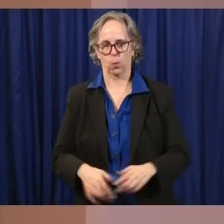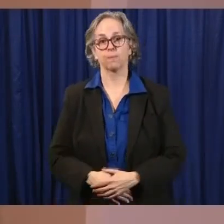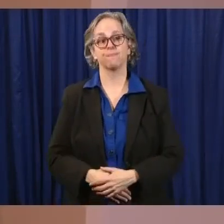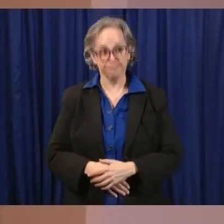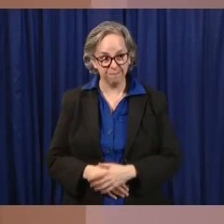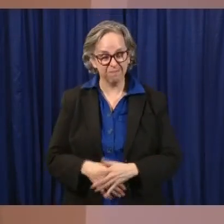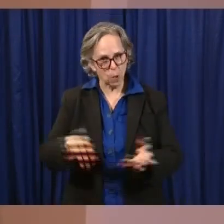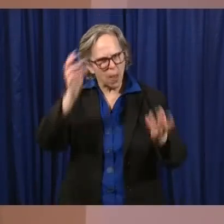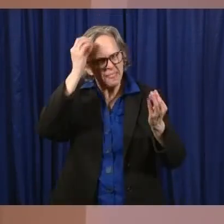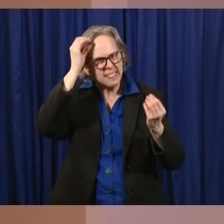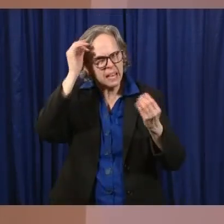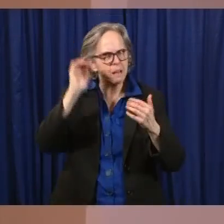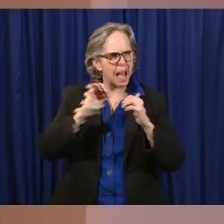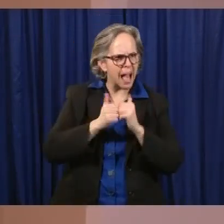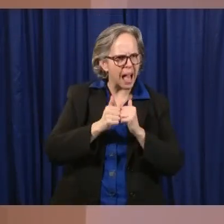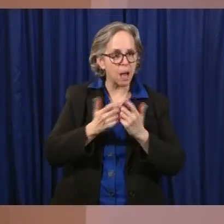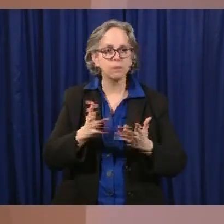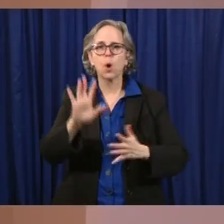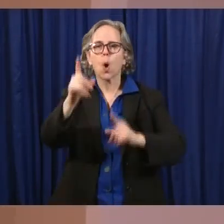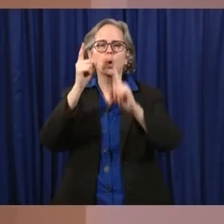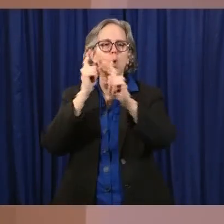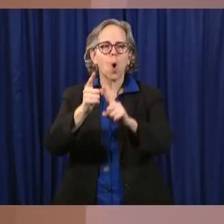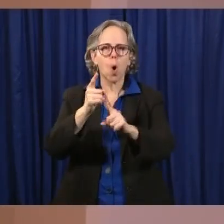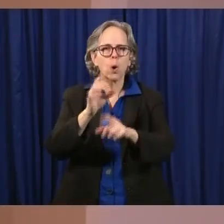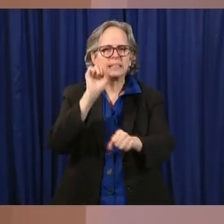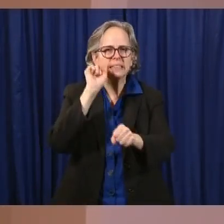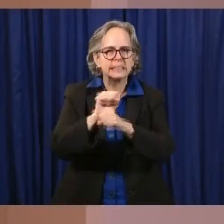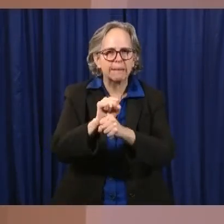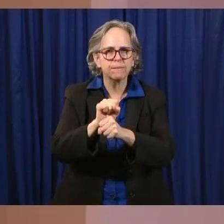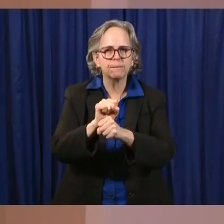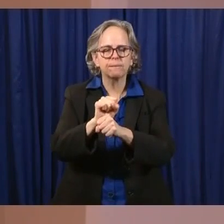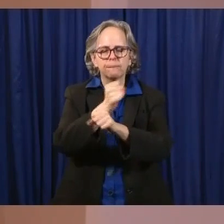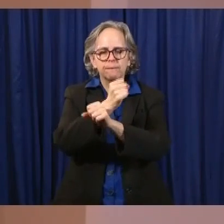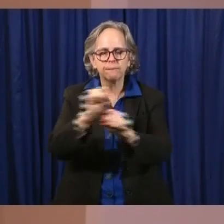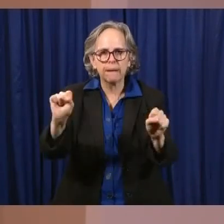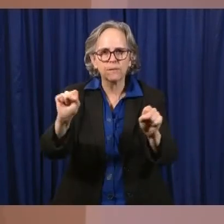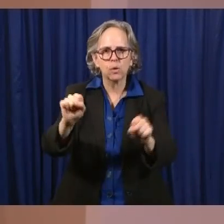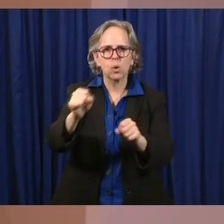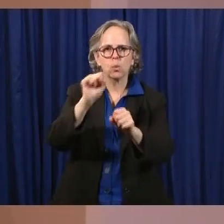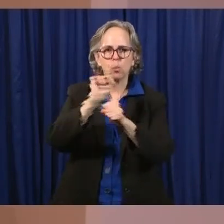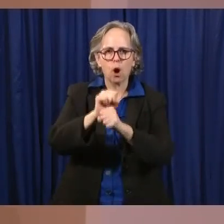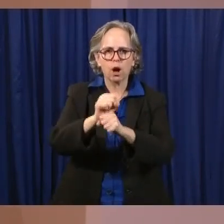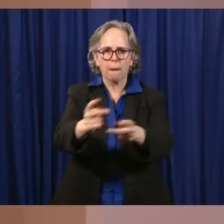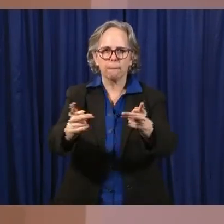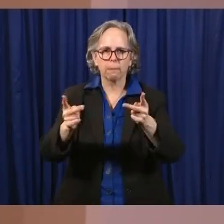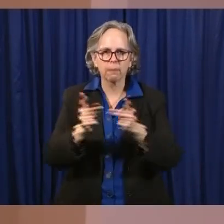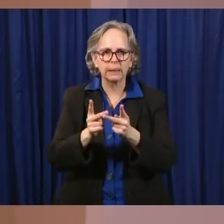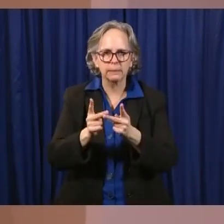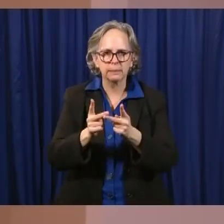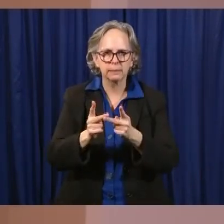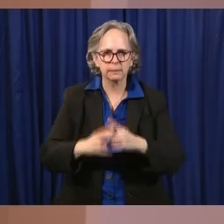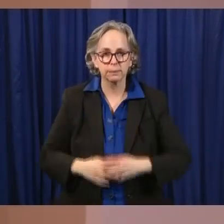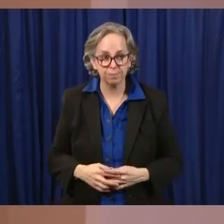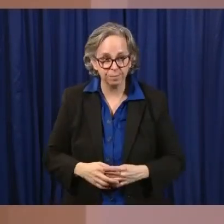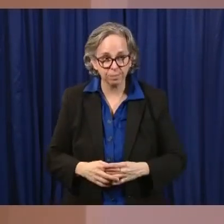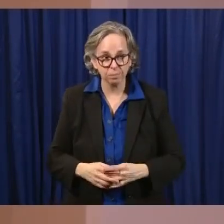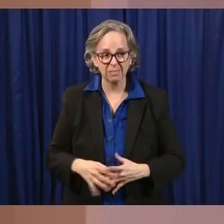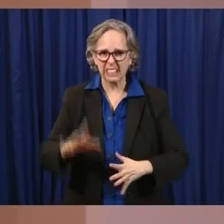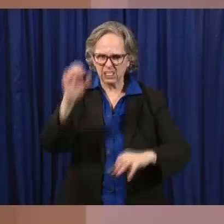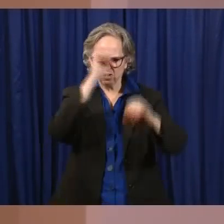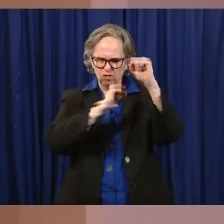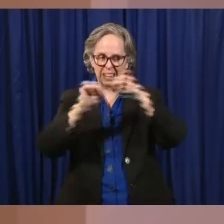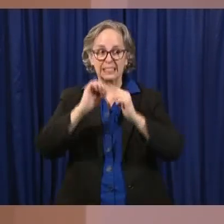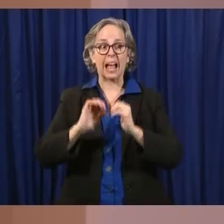a safe workplace to operate in, and then you have to have the strategy to implement it. And those are the important factors